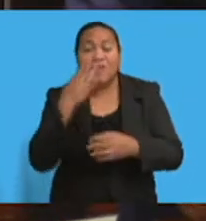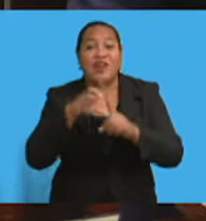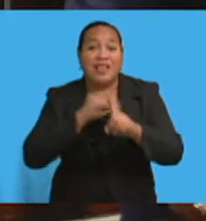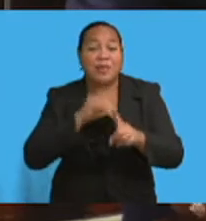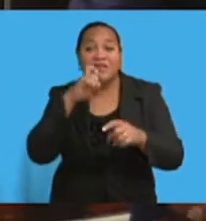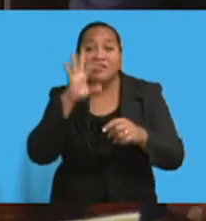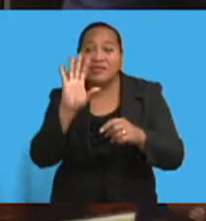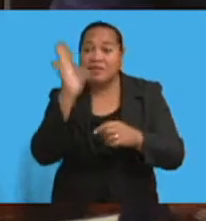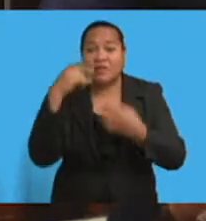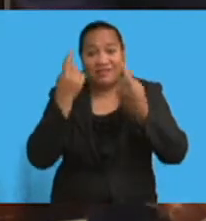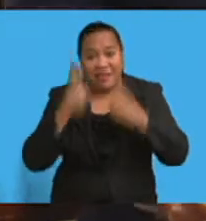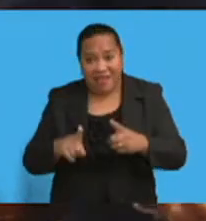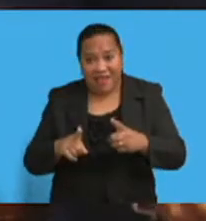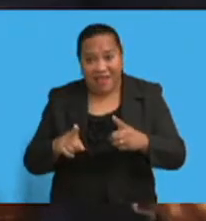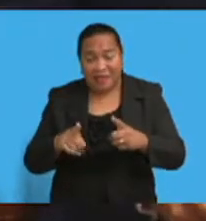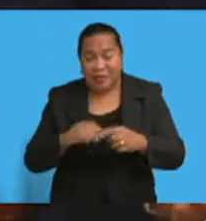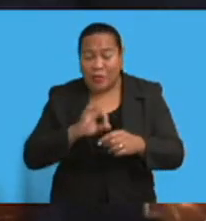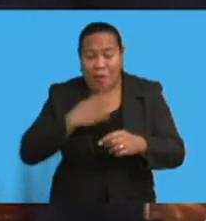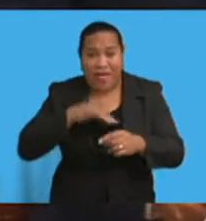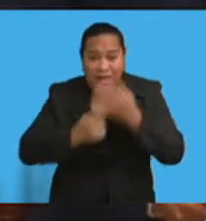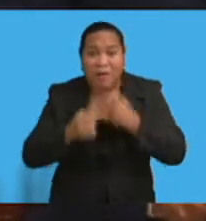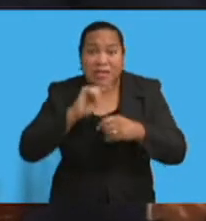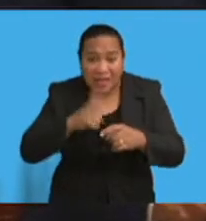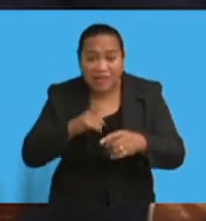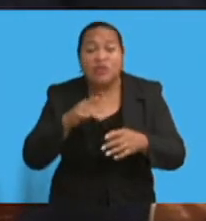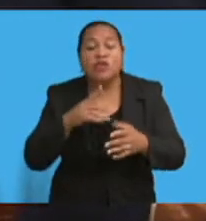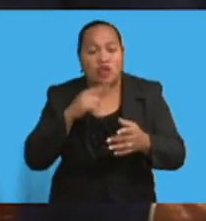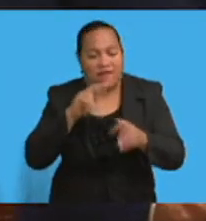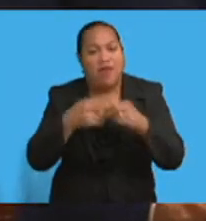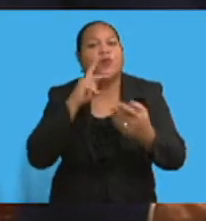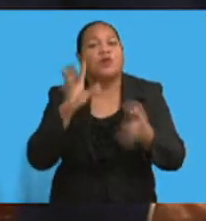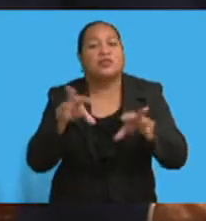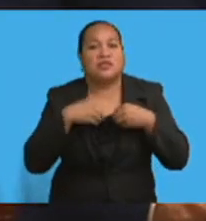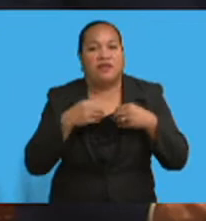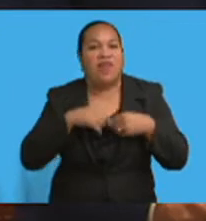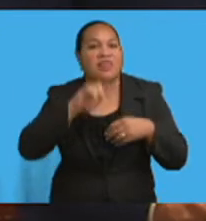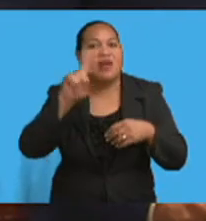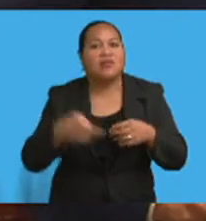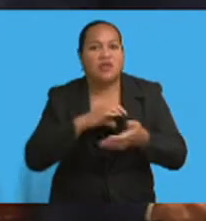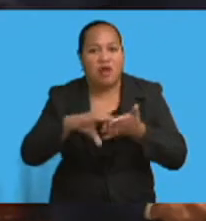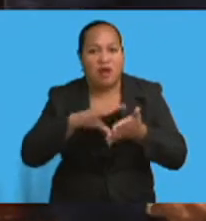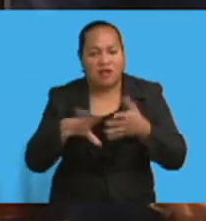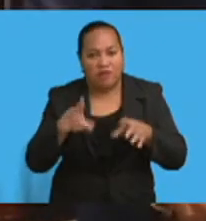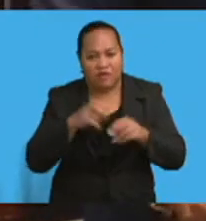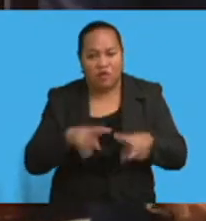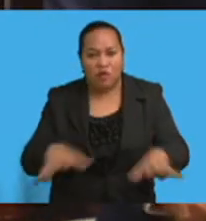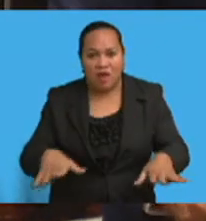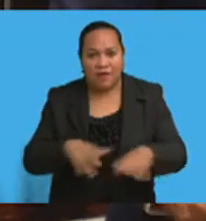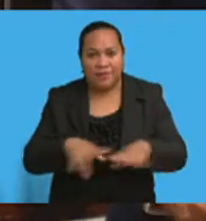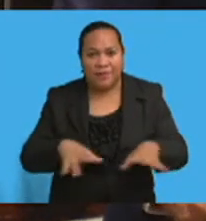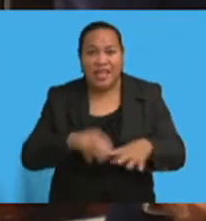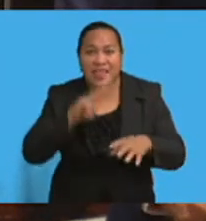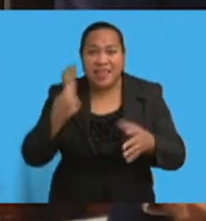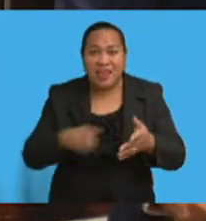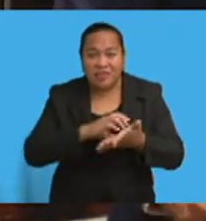death of a beneficiary, God forbid, the family of the deceased will be paid $1,000 for funeral expenses and $3,000 in the form of a